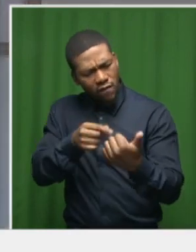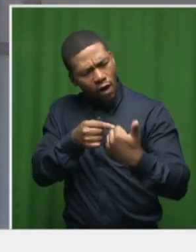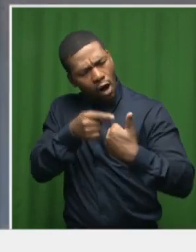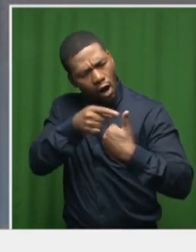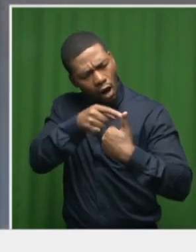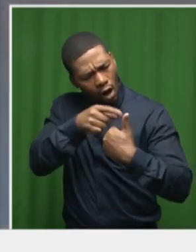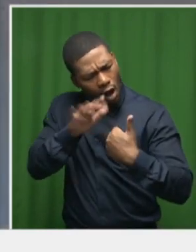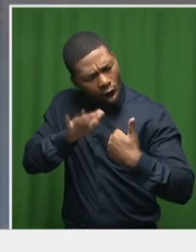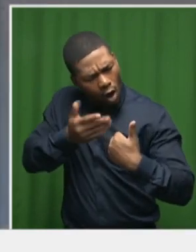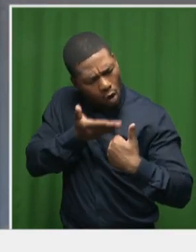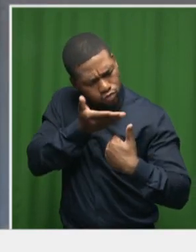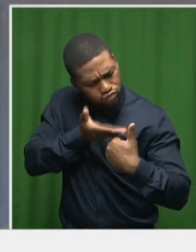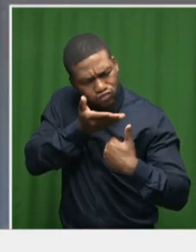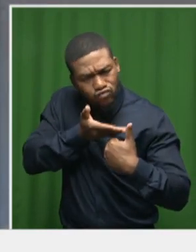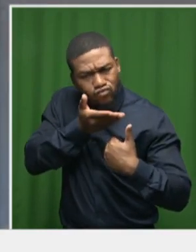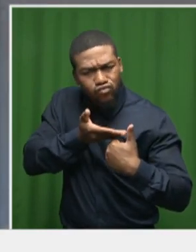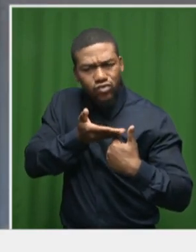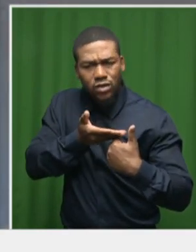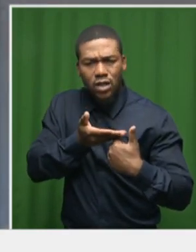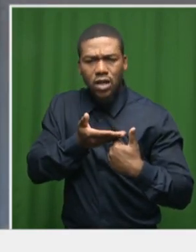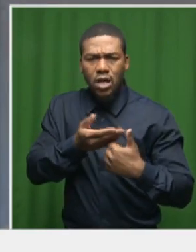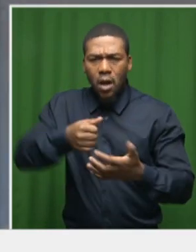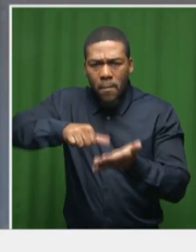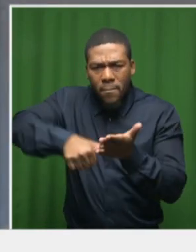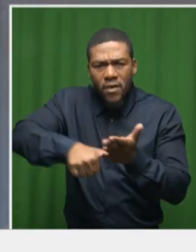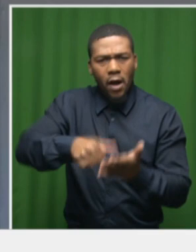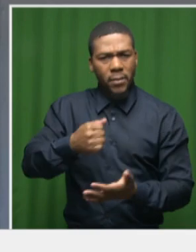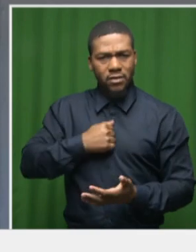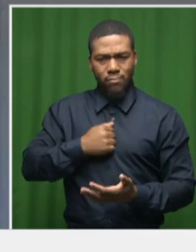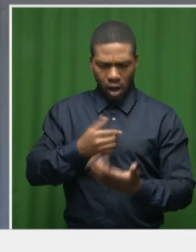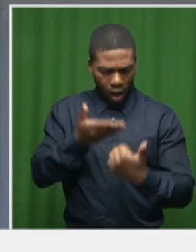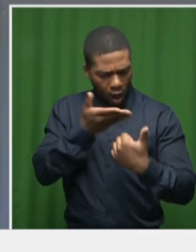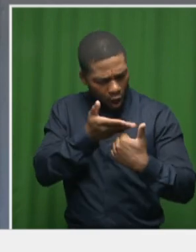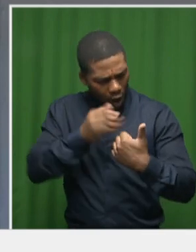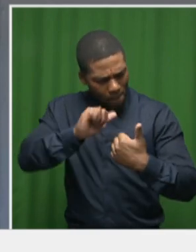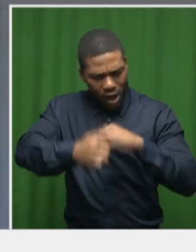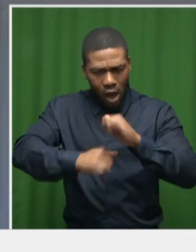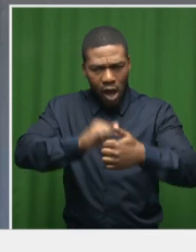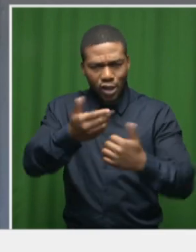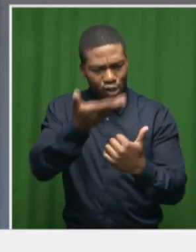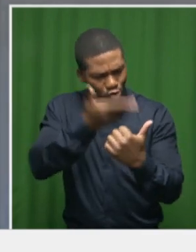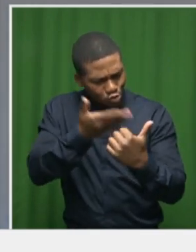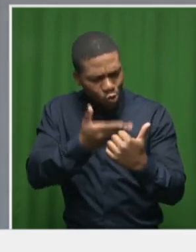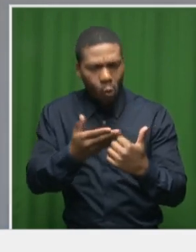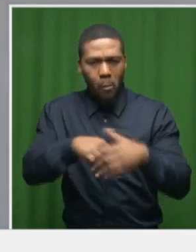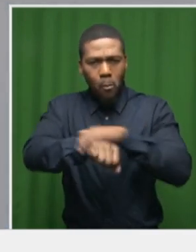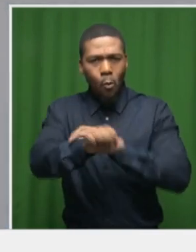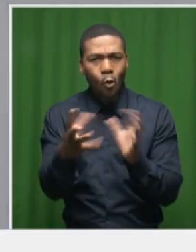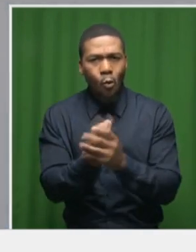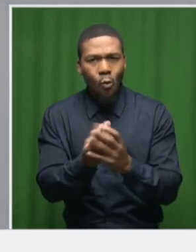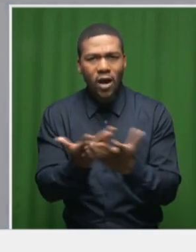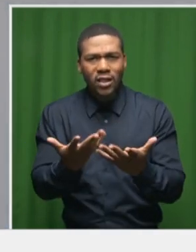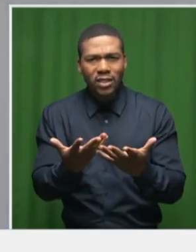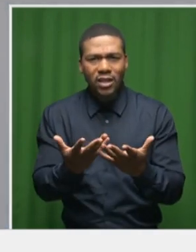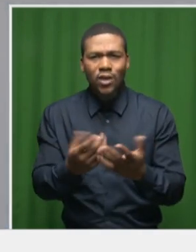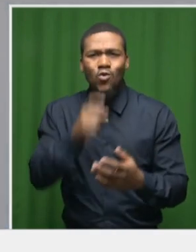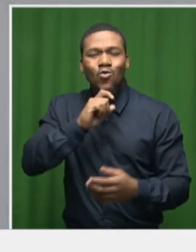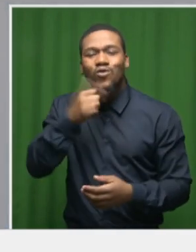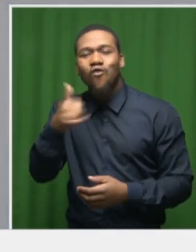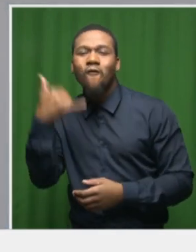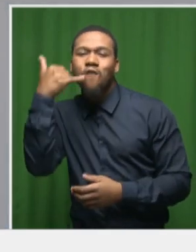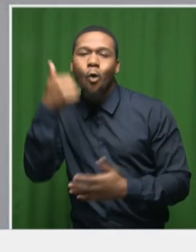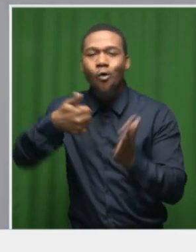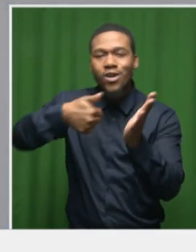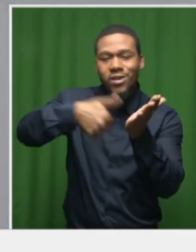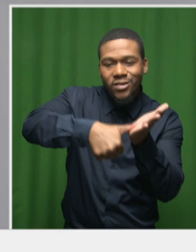human beings were just born with these repetitive patterns on our hands. And we've only found one purpose for them, which is just to open our phones, to have an ID number, and that's it. And